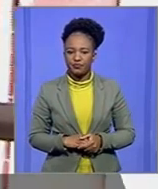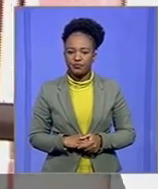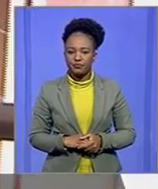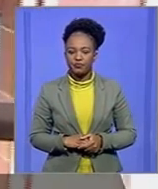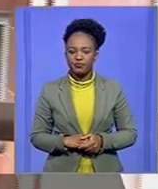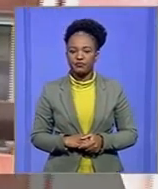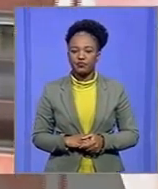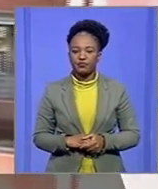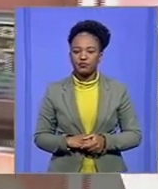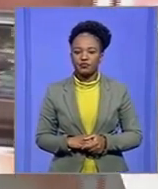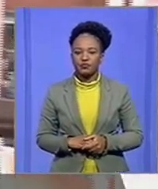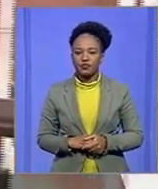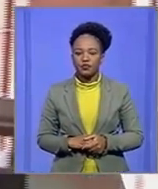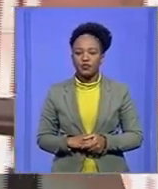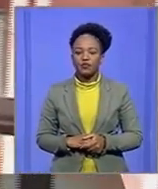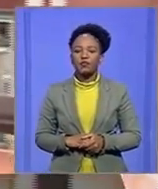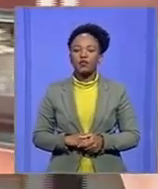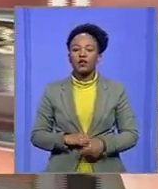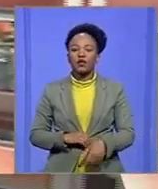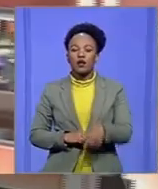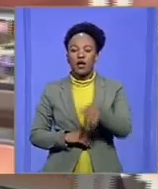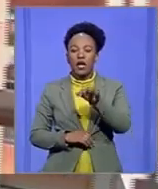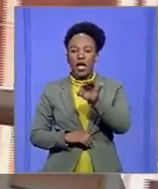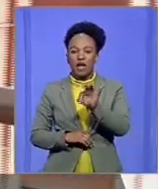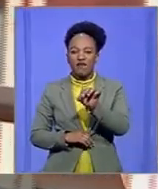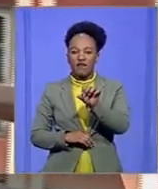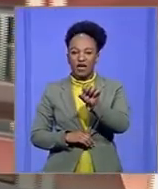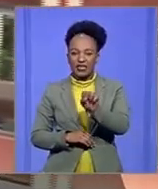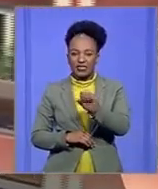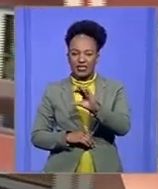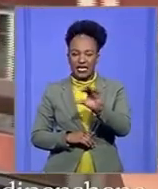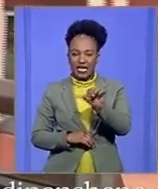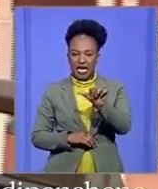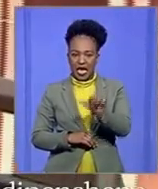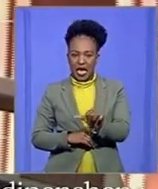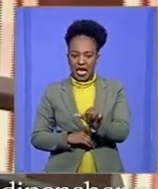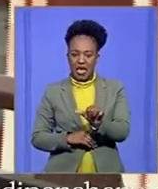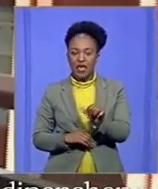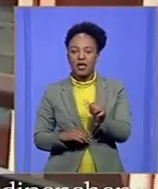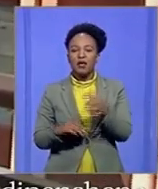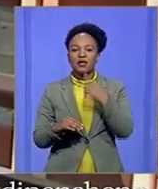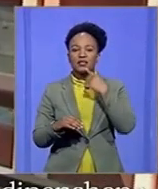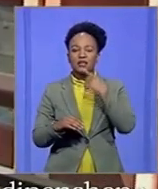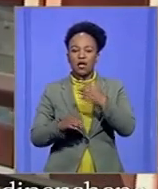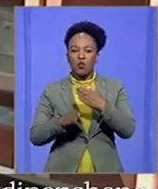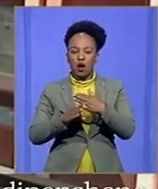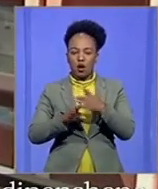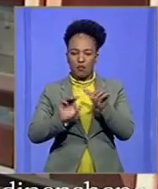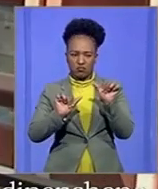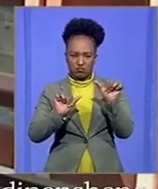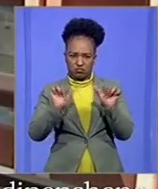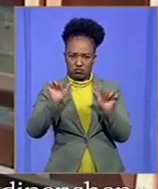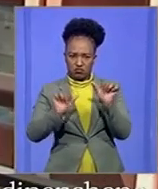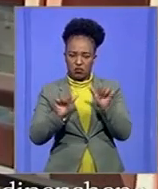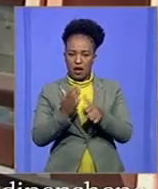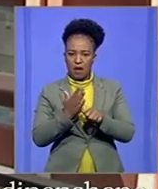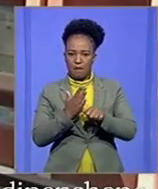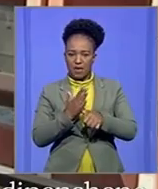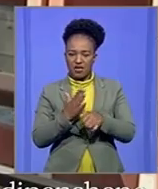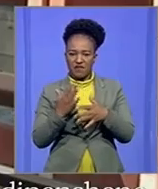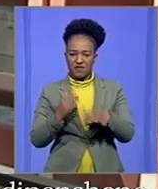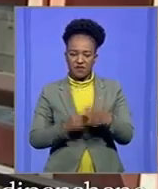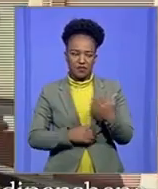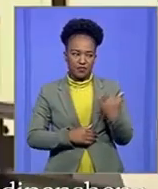Le kgotla la taolo ya ditjhelete FSCA le kgothaletsa basebetsi ho dula ba hlahloba maemo a dipenshene tsa bona ka ha ngwahola